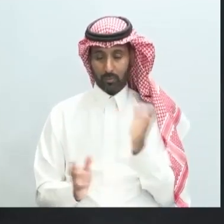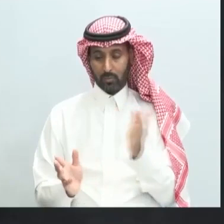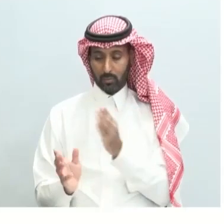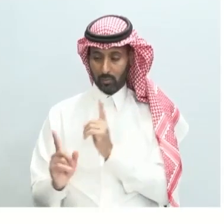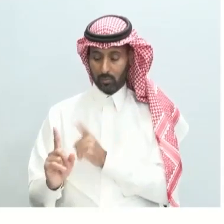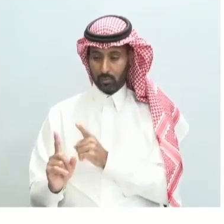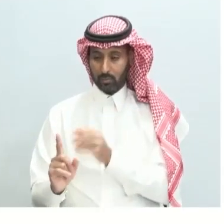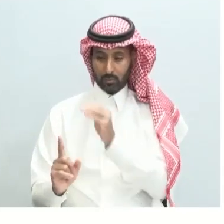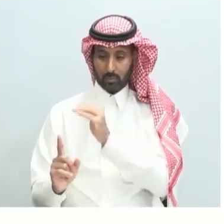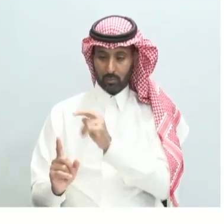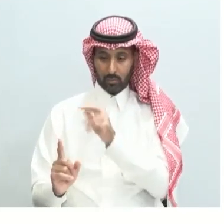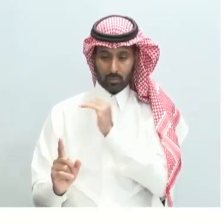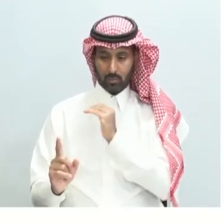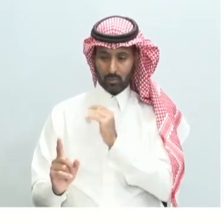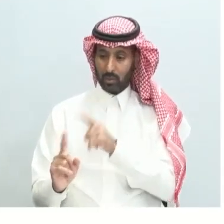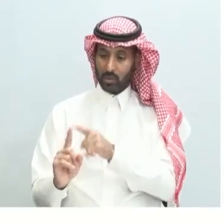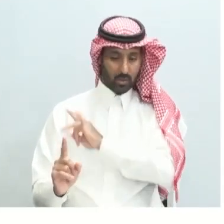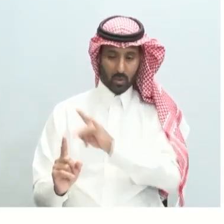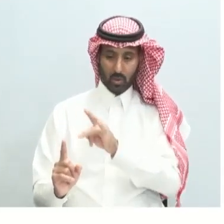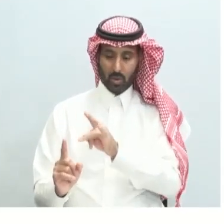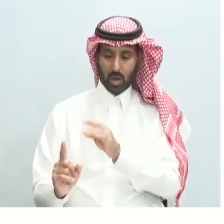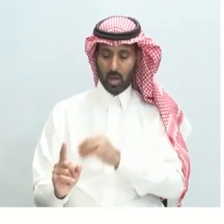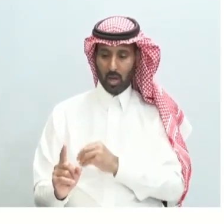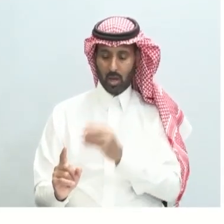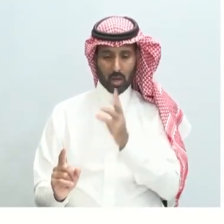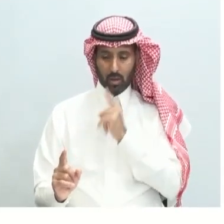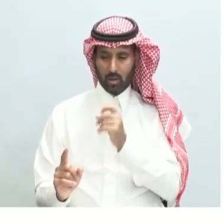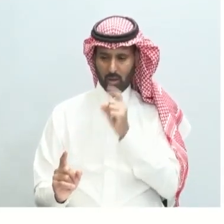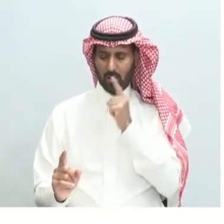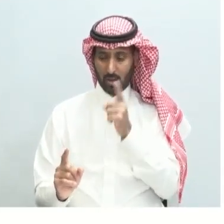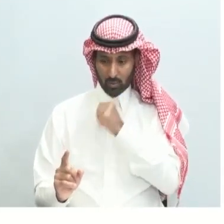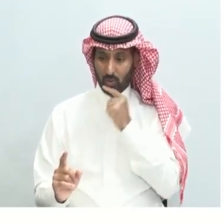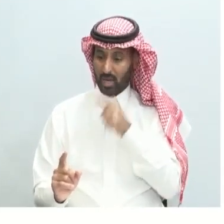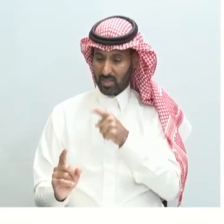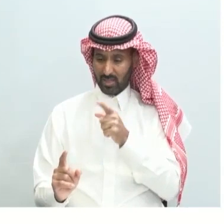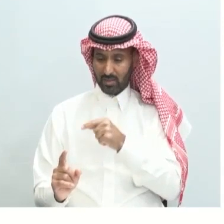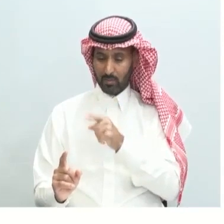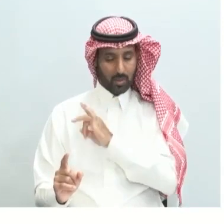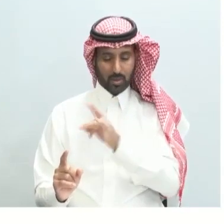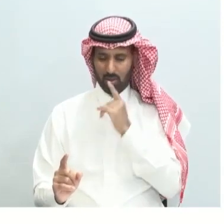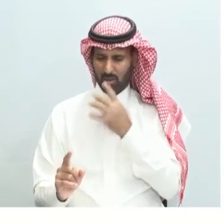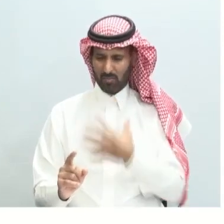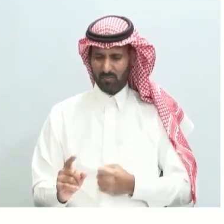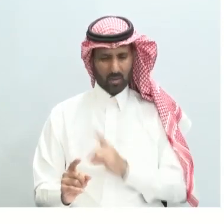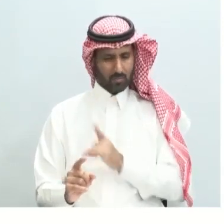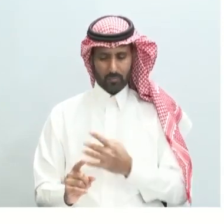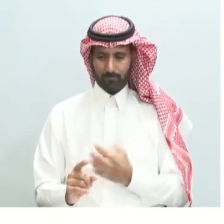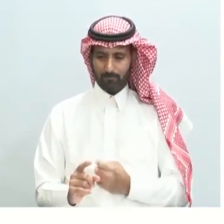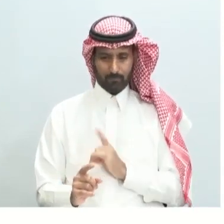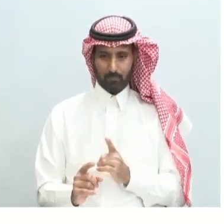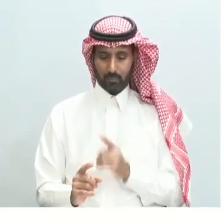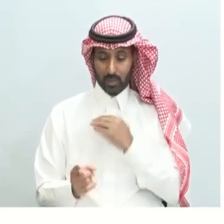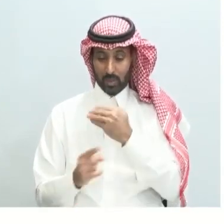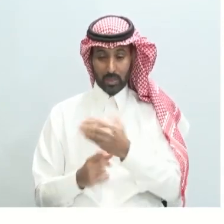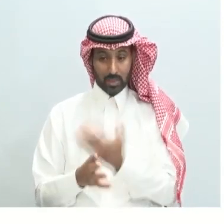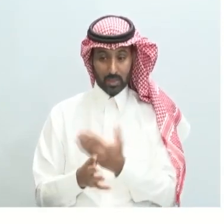answer. No, I didn't. I know I should, but I wasn't hungry. So this